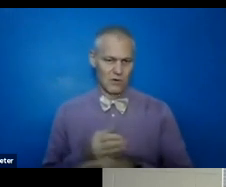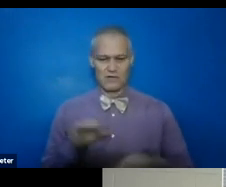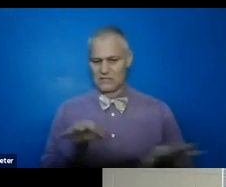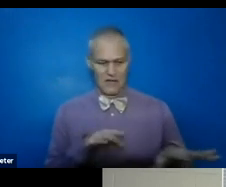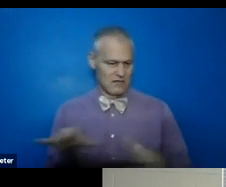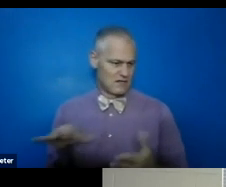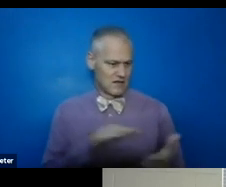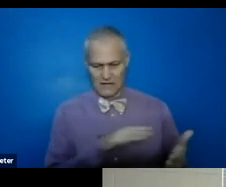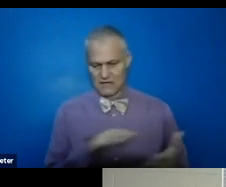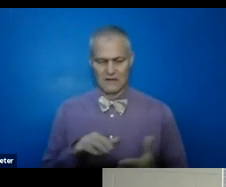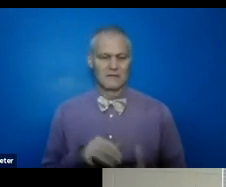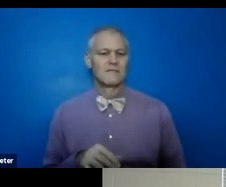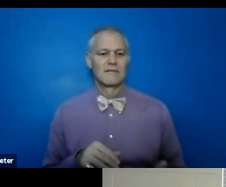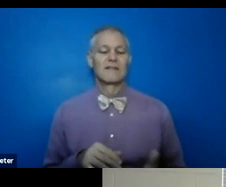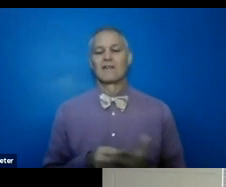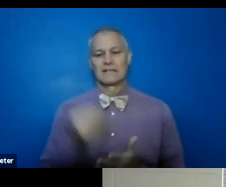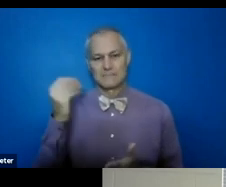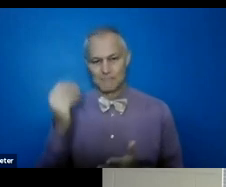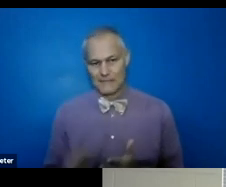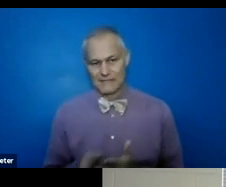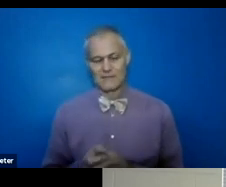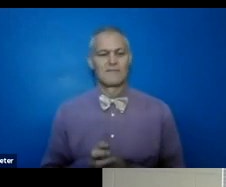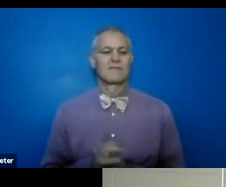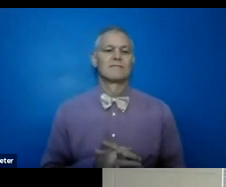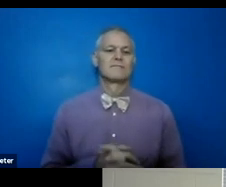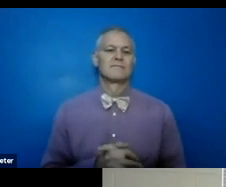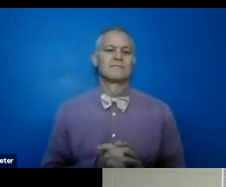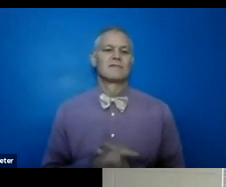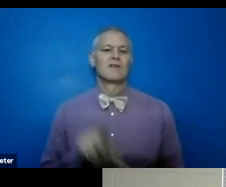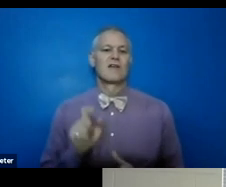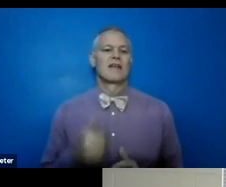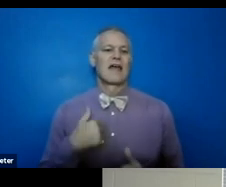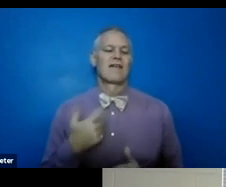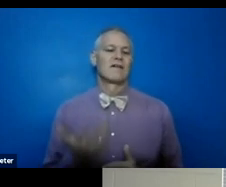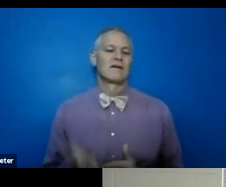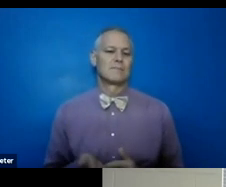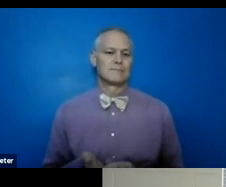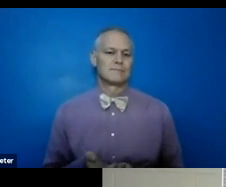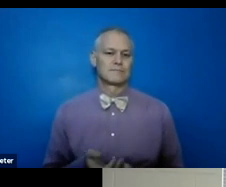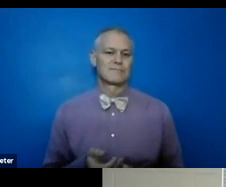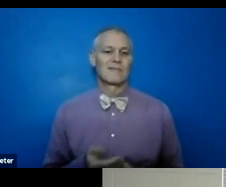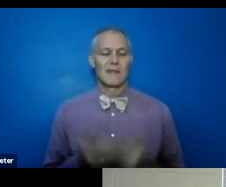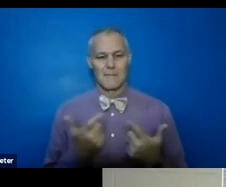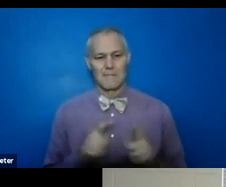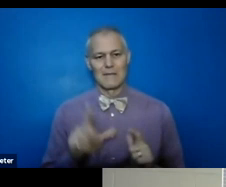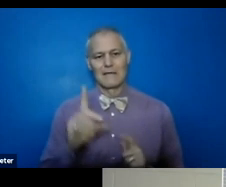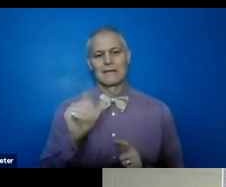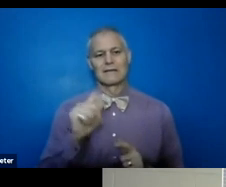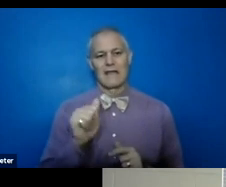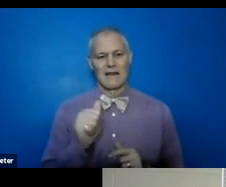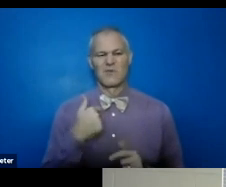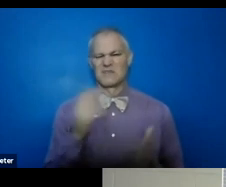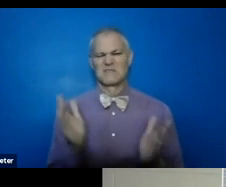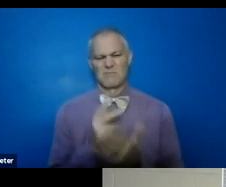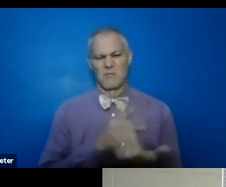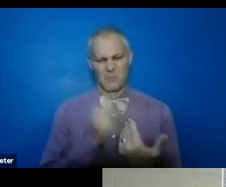both. Those are very expensive. You have to have a pretty big data set. We're a small program,